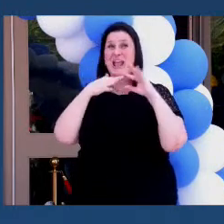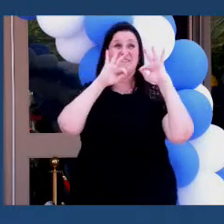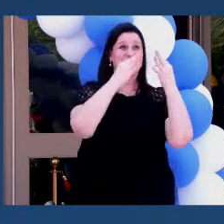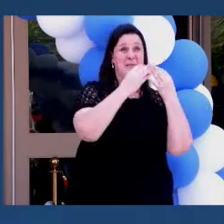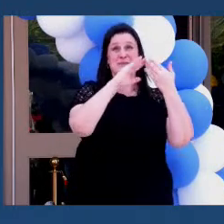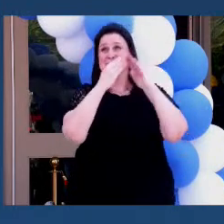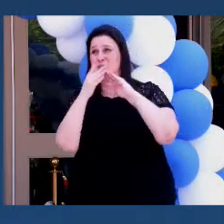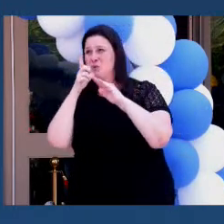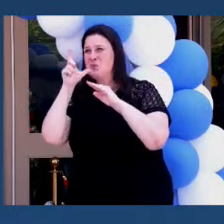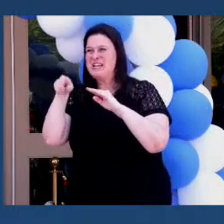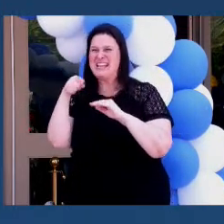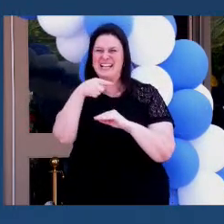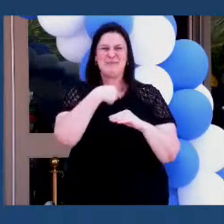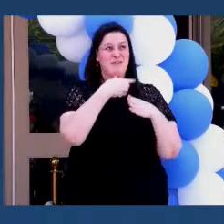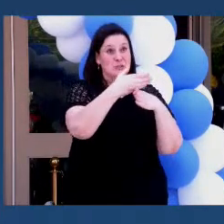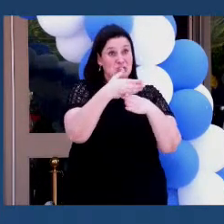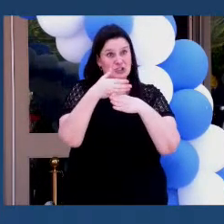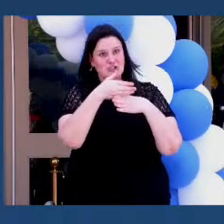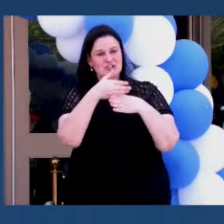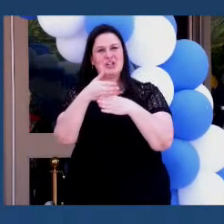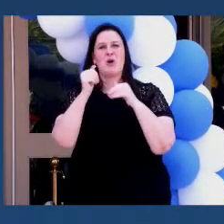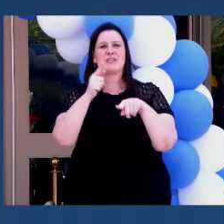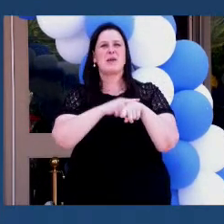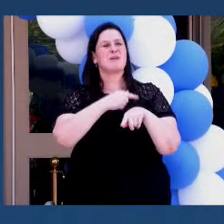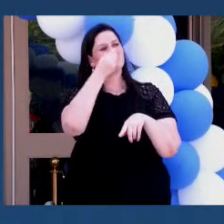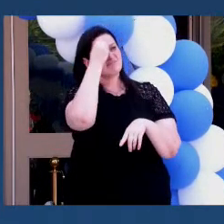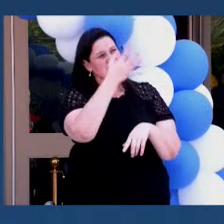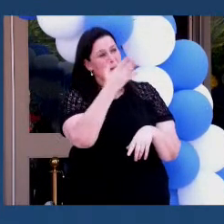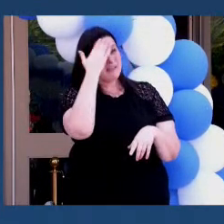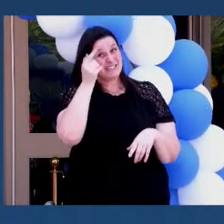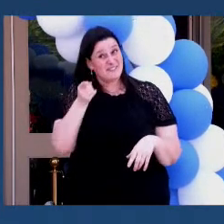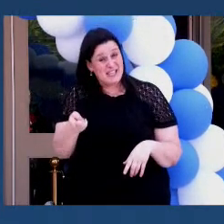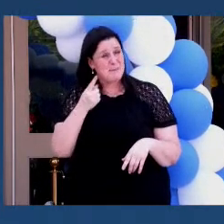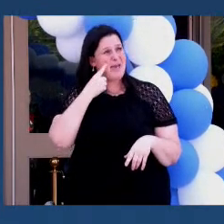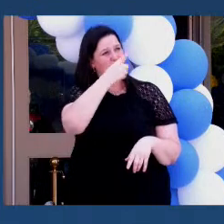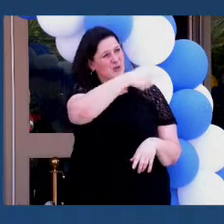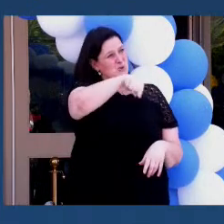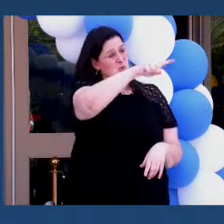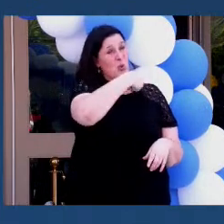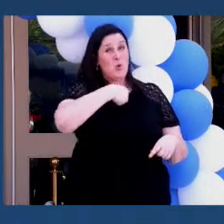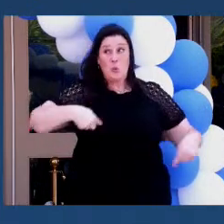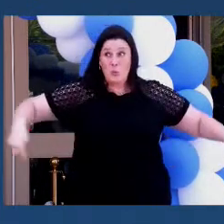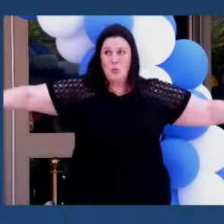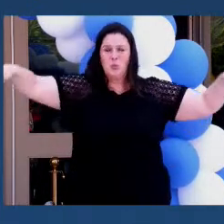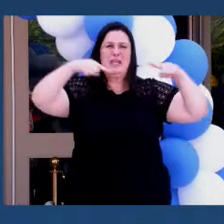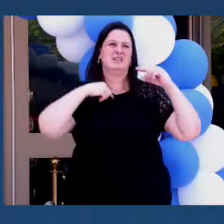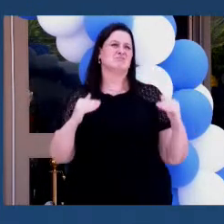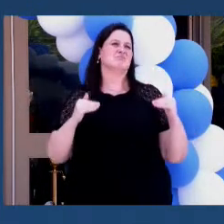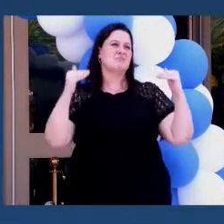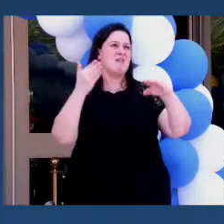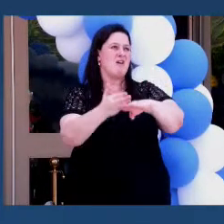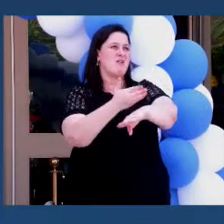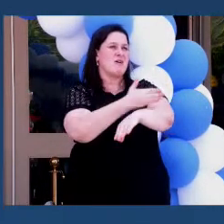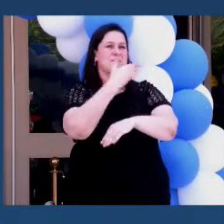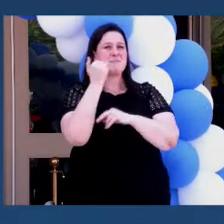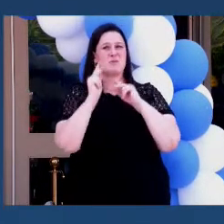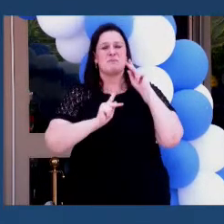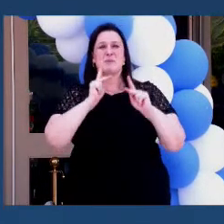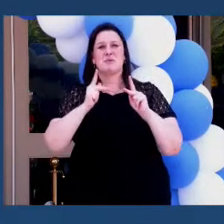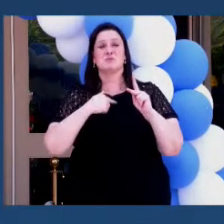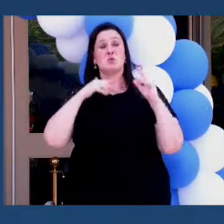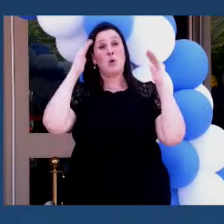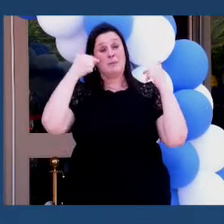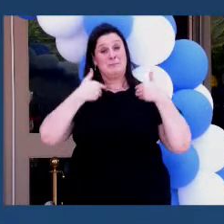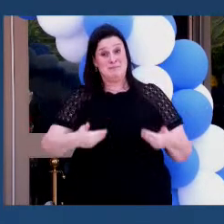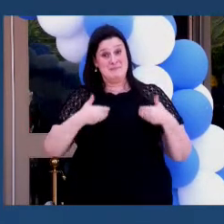him, but because of him and because of you, we are all better people. And I can just hope that me as an elected